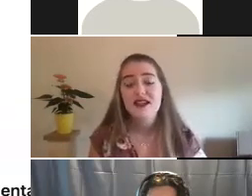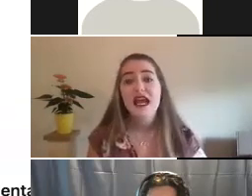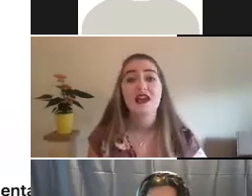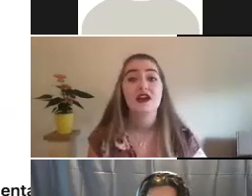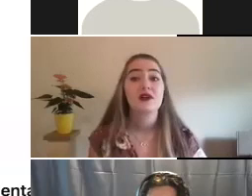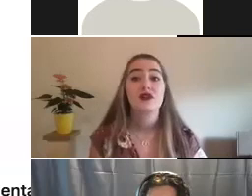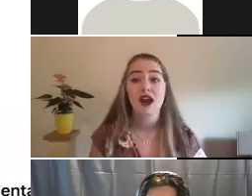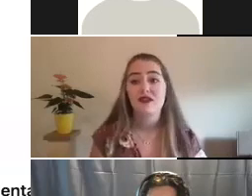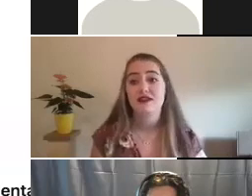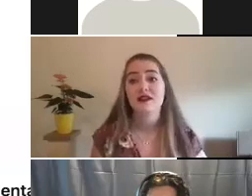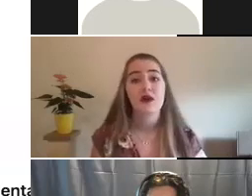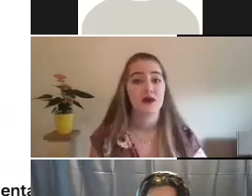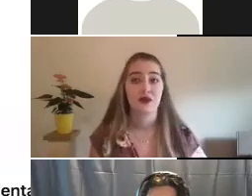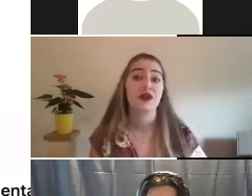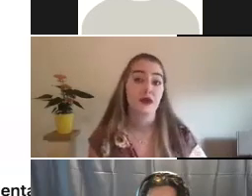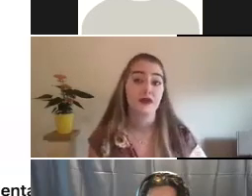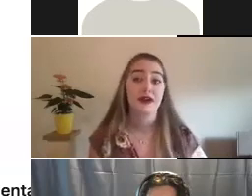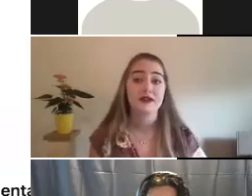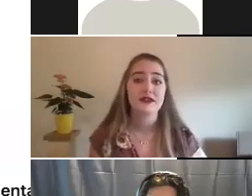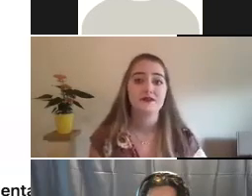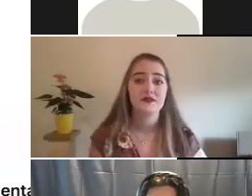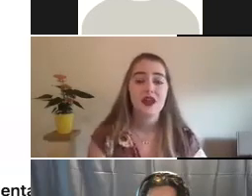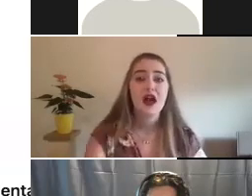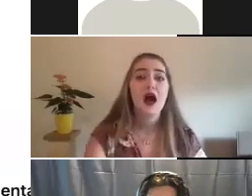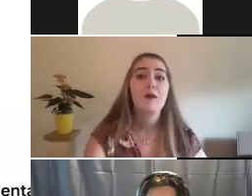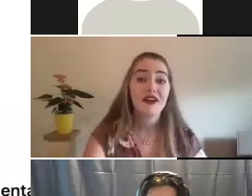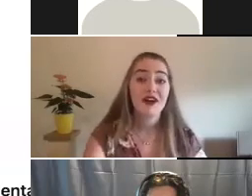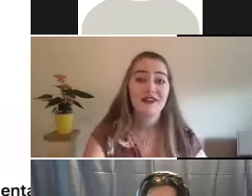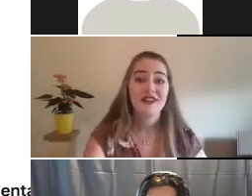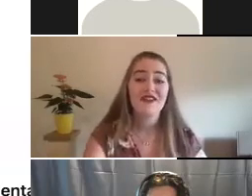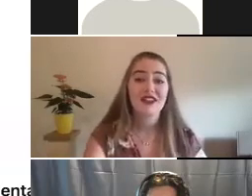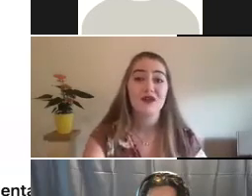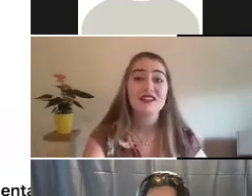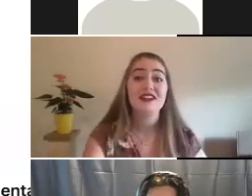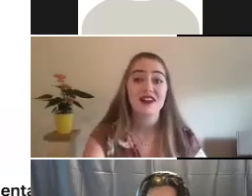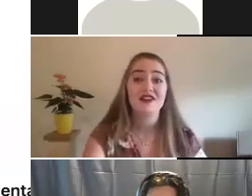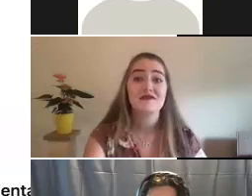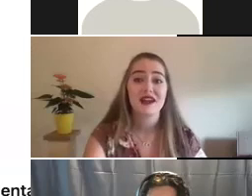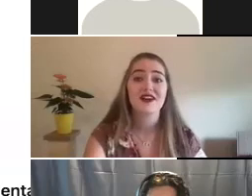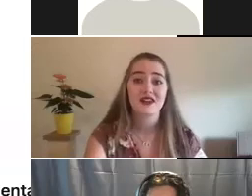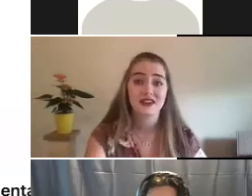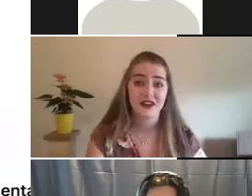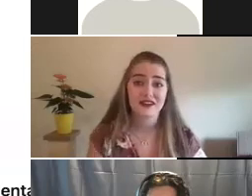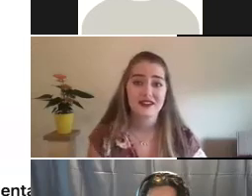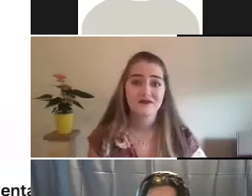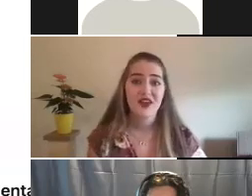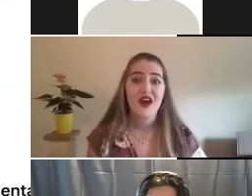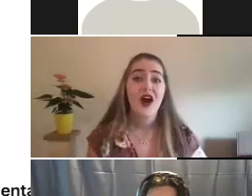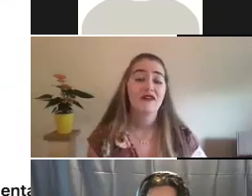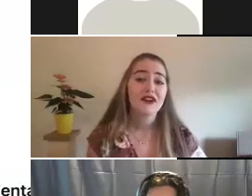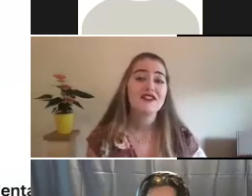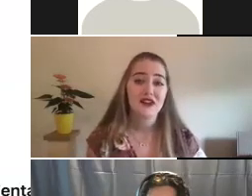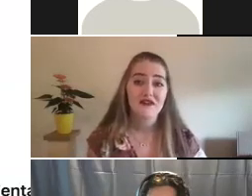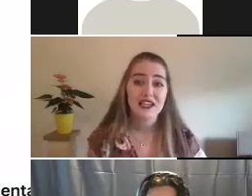pauses and include graphics, logos, or URLs. Above all, having the right technology makes all the difference.